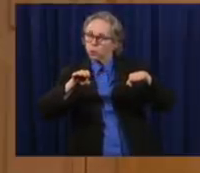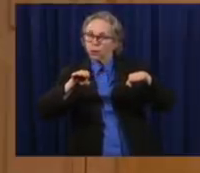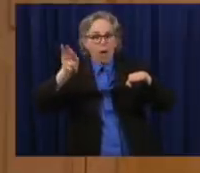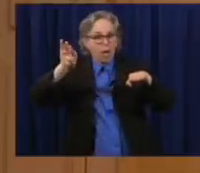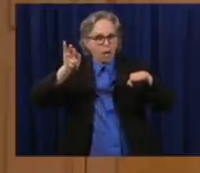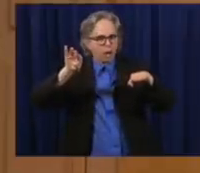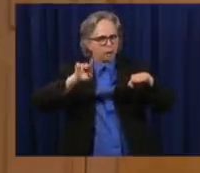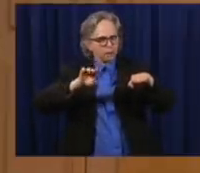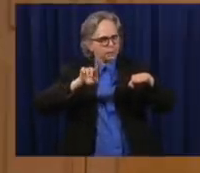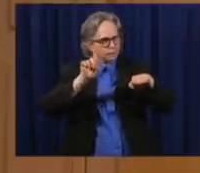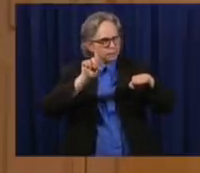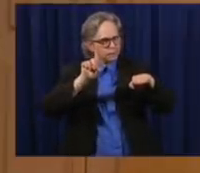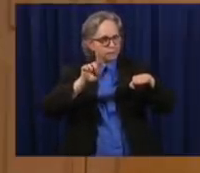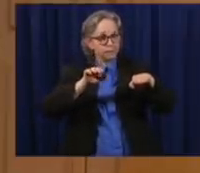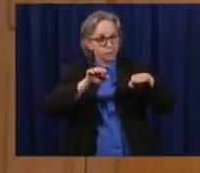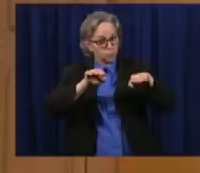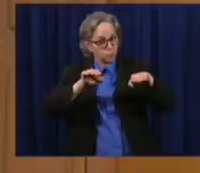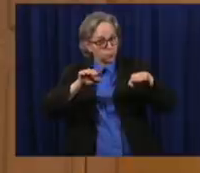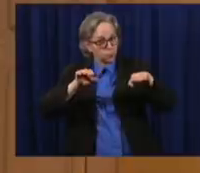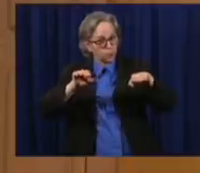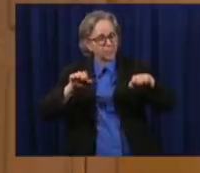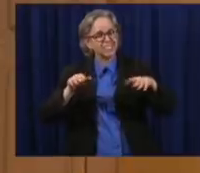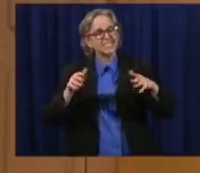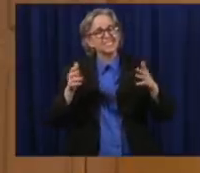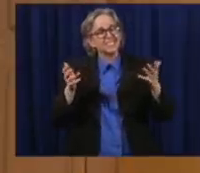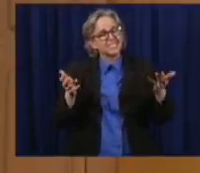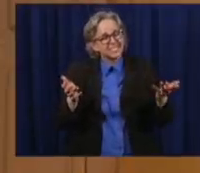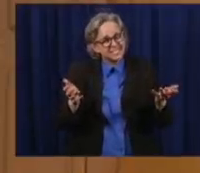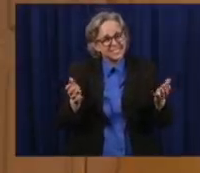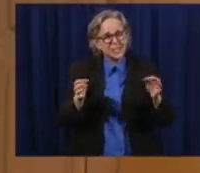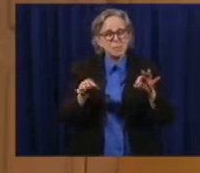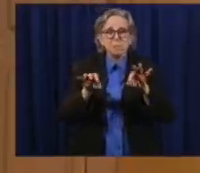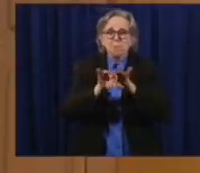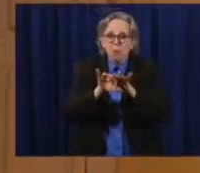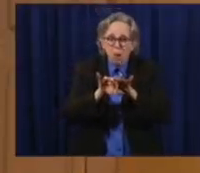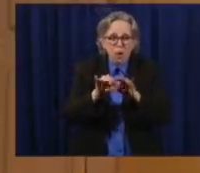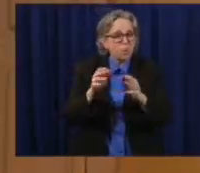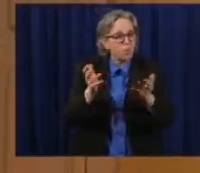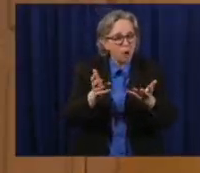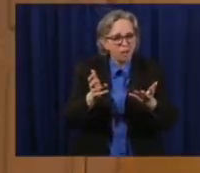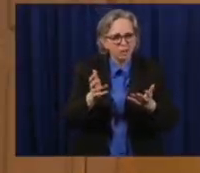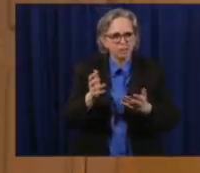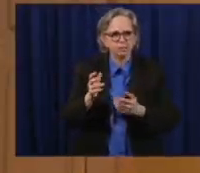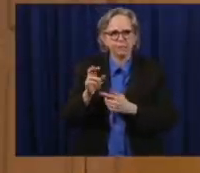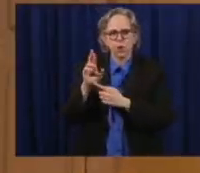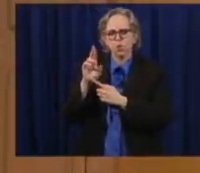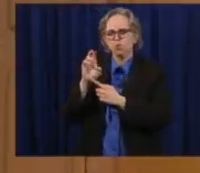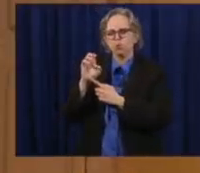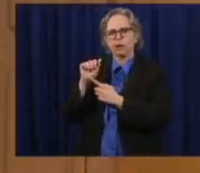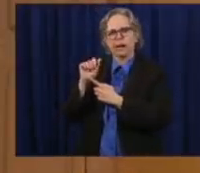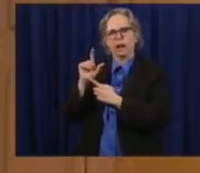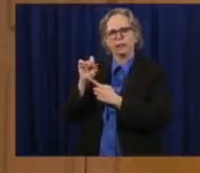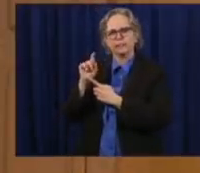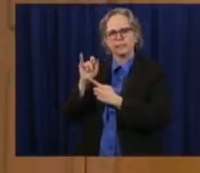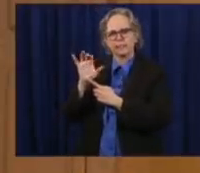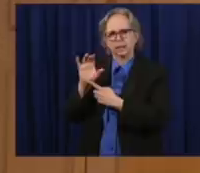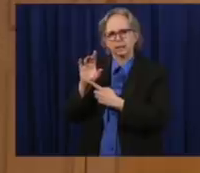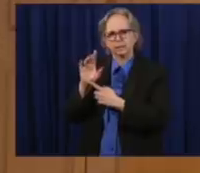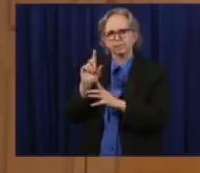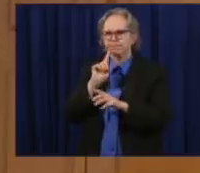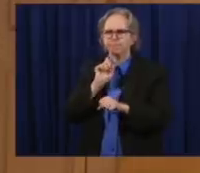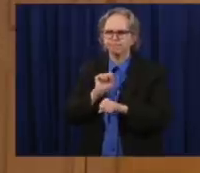really important to be very realistic for the public. We have a journey ahead. We've often said we've won the first